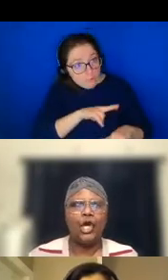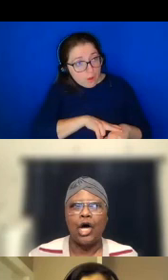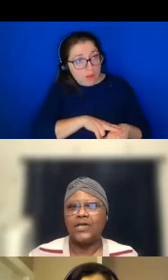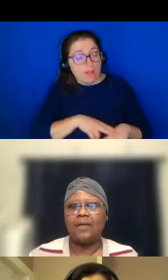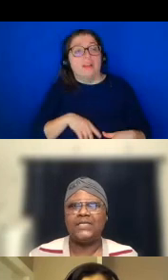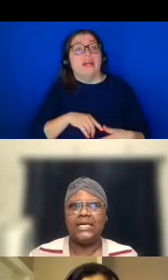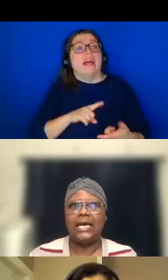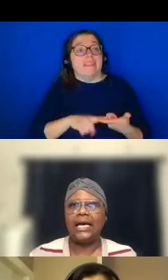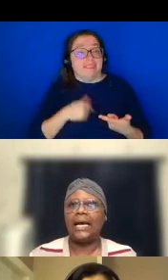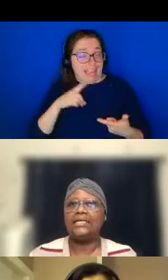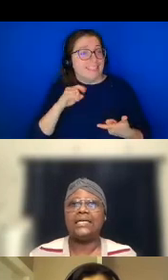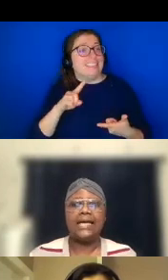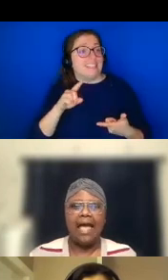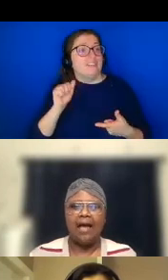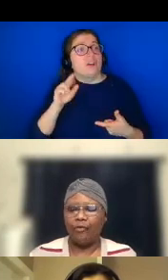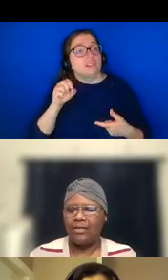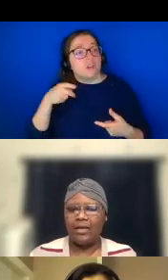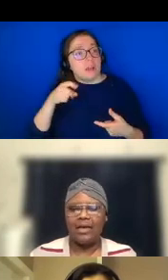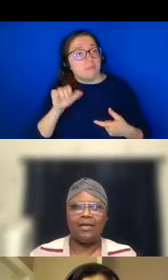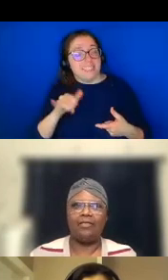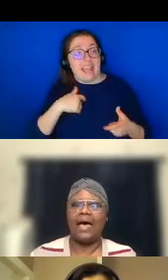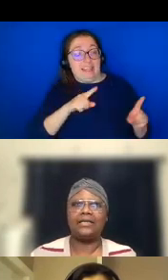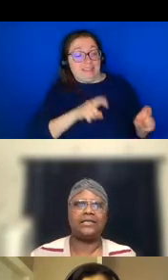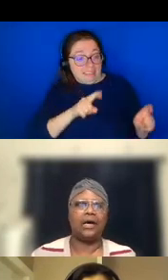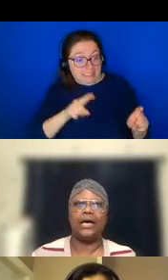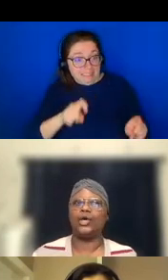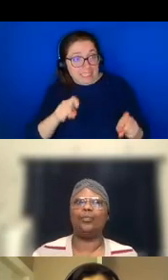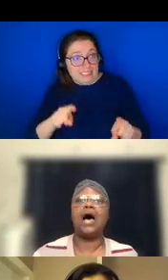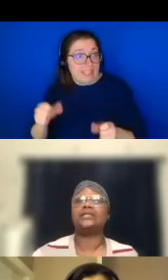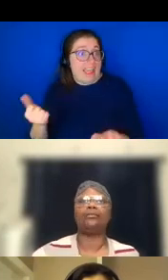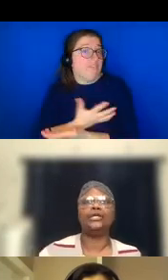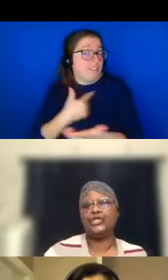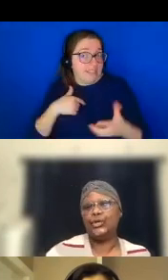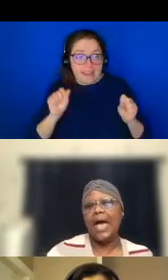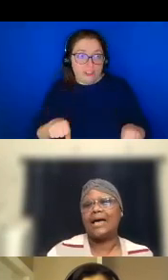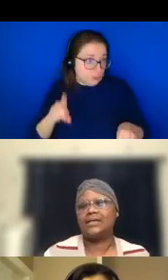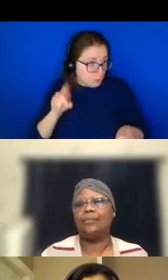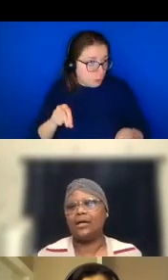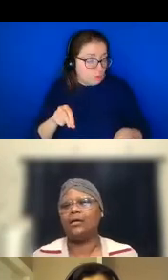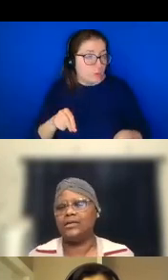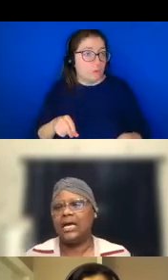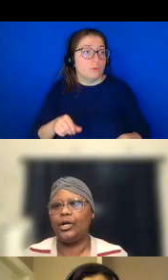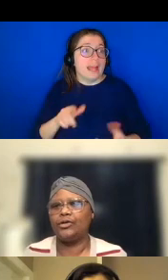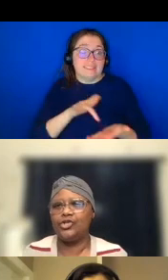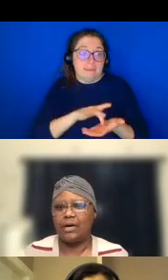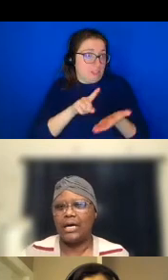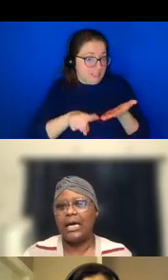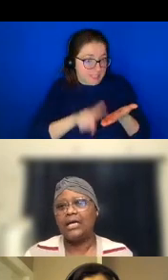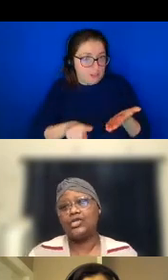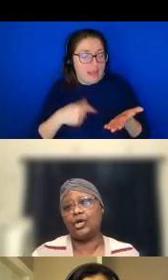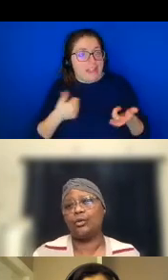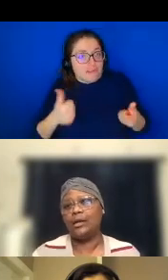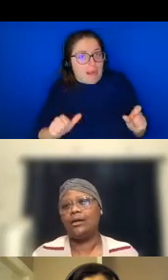the autopsy and I did everything that I could possibly do as a medical examiner to try